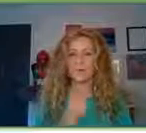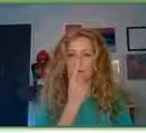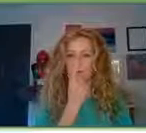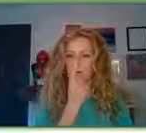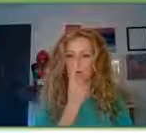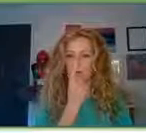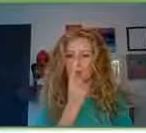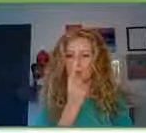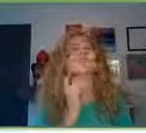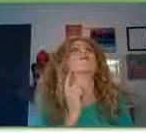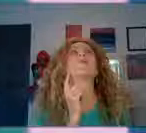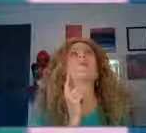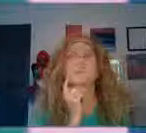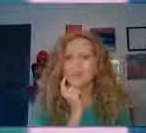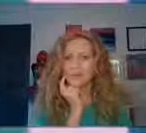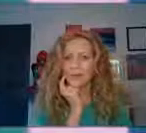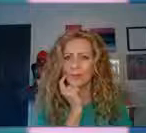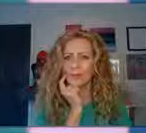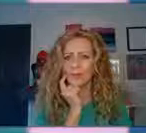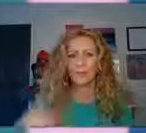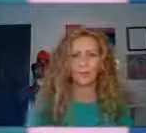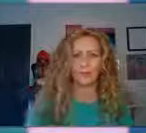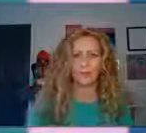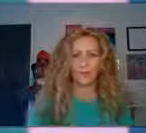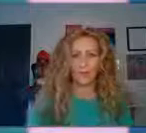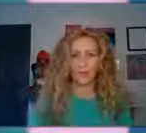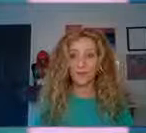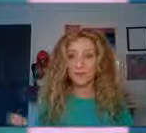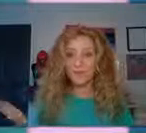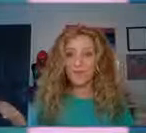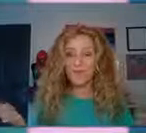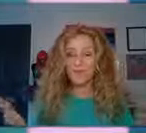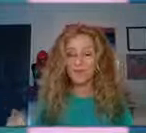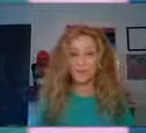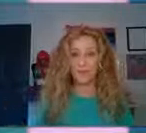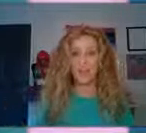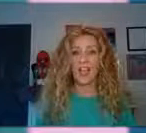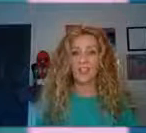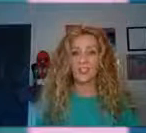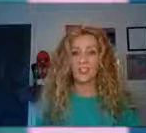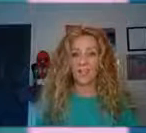question, how do you love like Jesus? Sure do. Friends, say it with me.